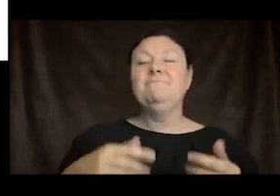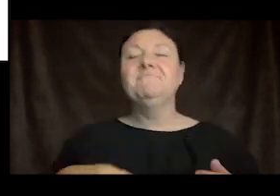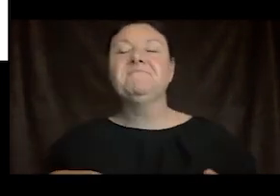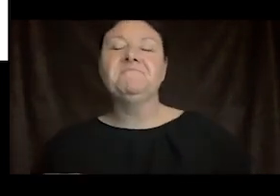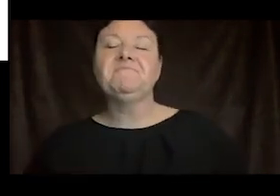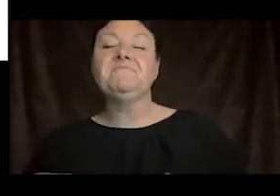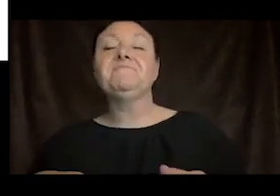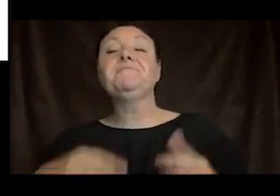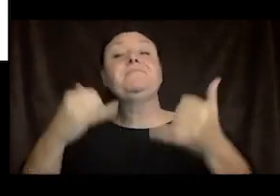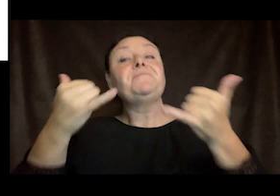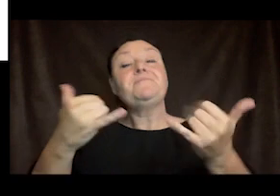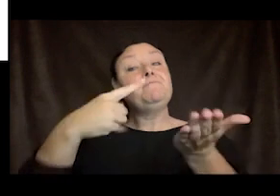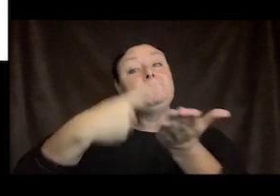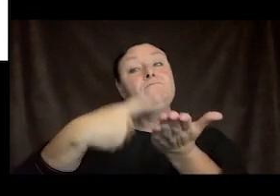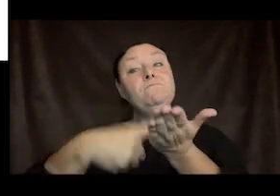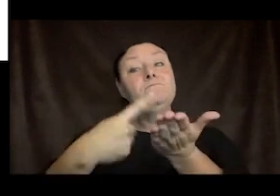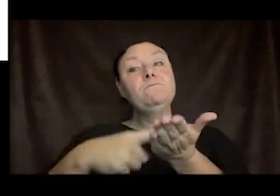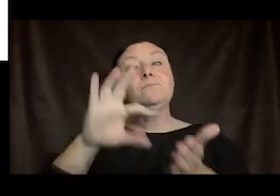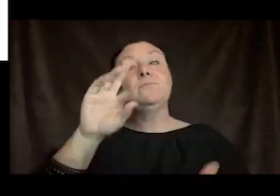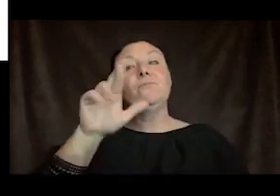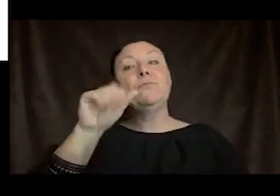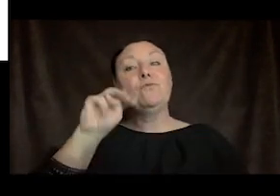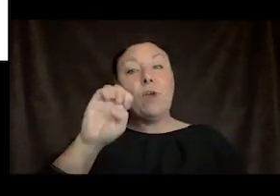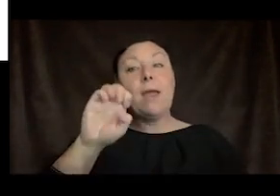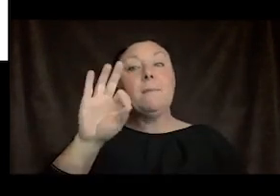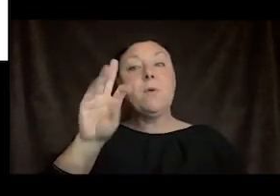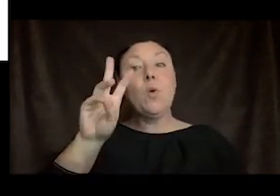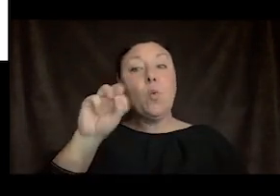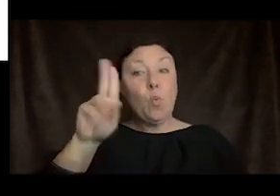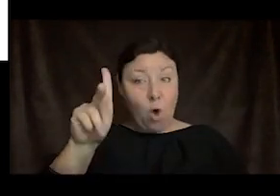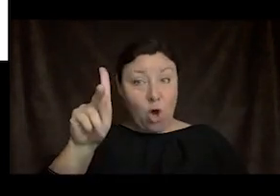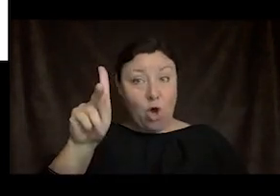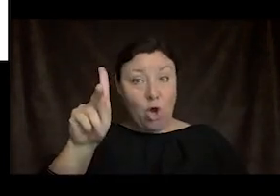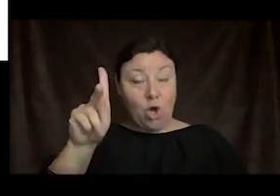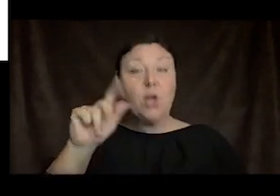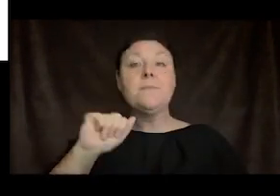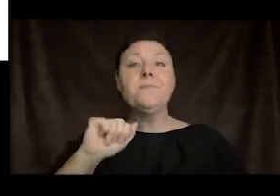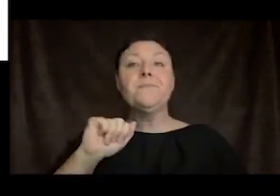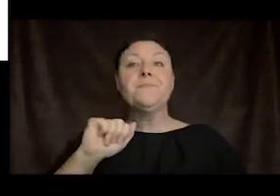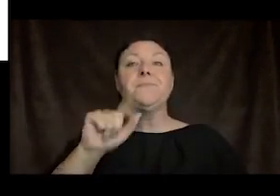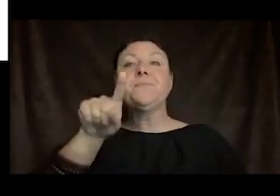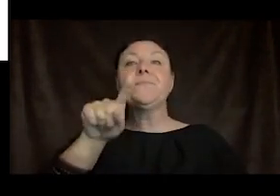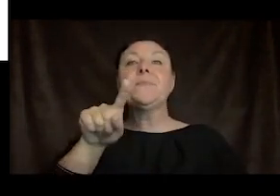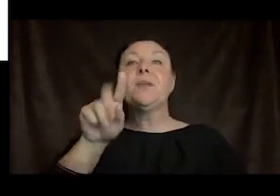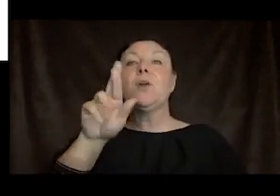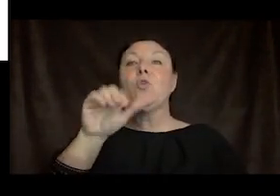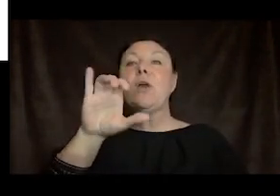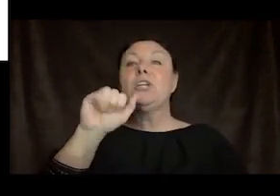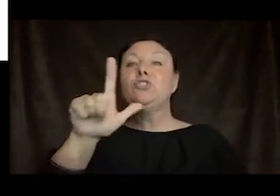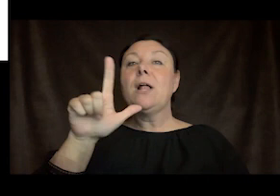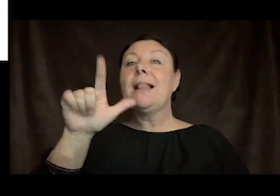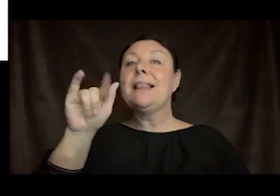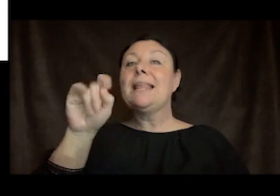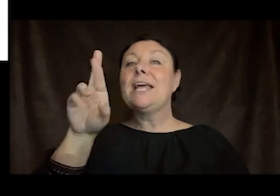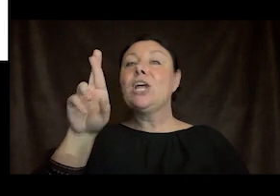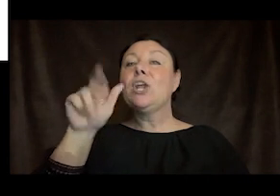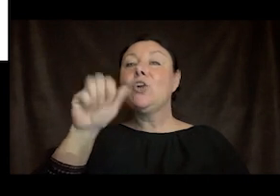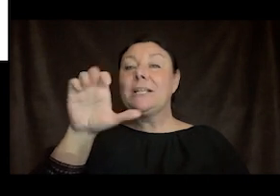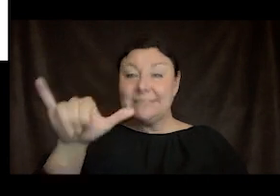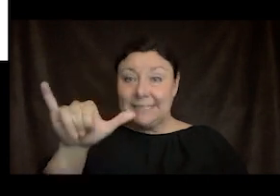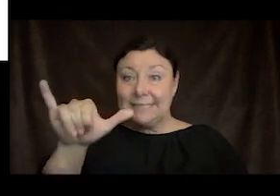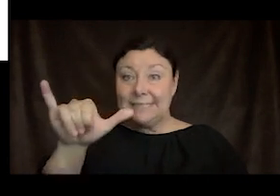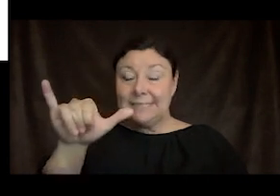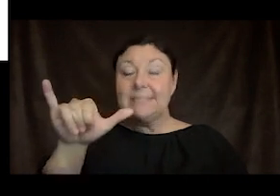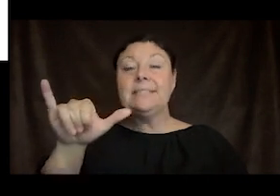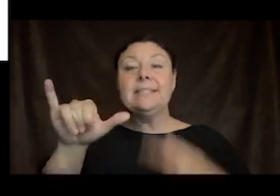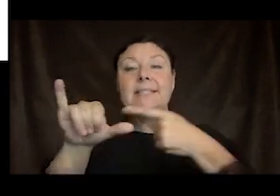about race and its racial literacies. This has been in the literature some by multiple people. It's really